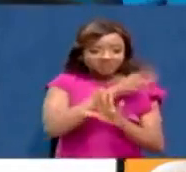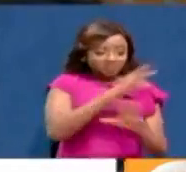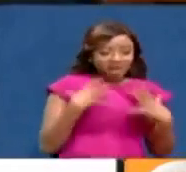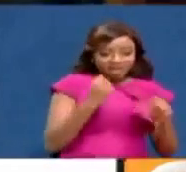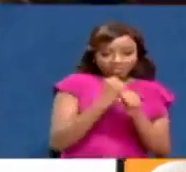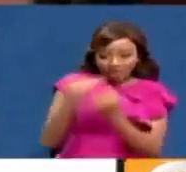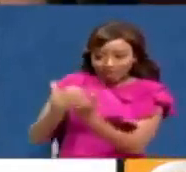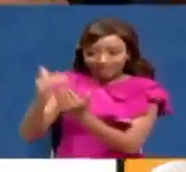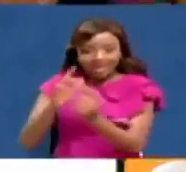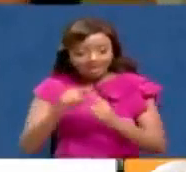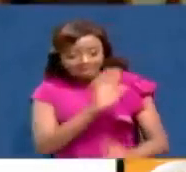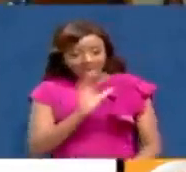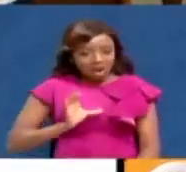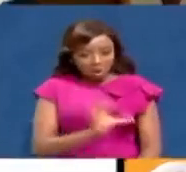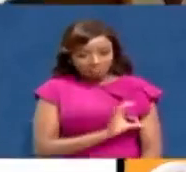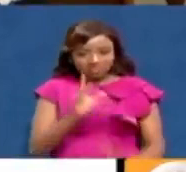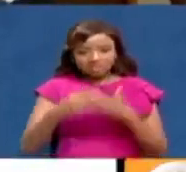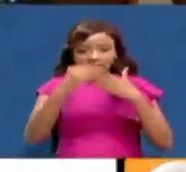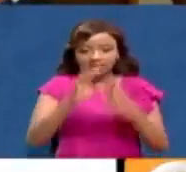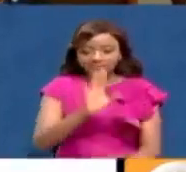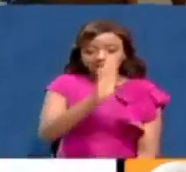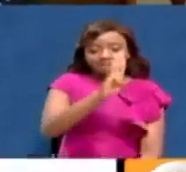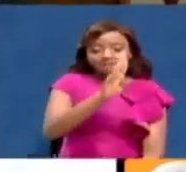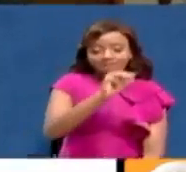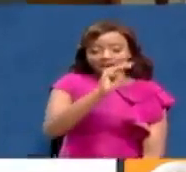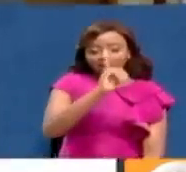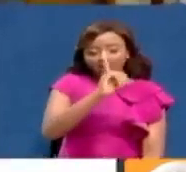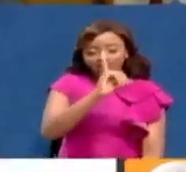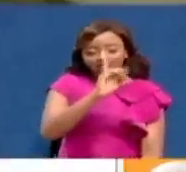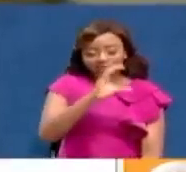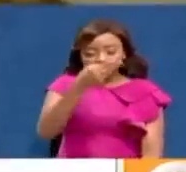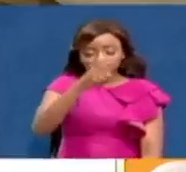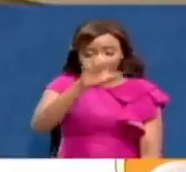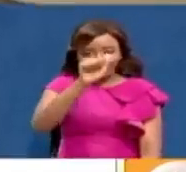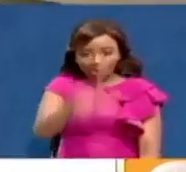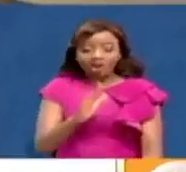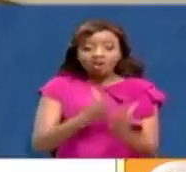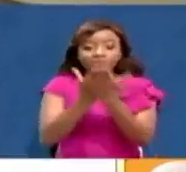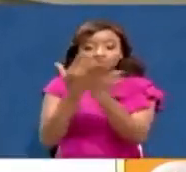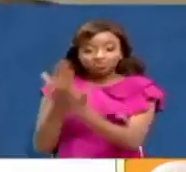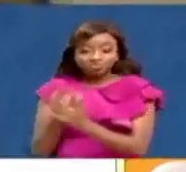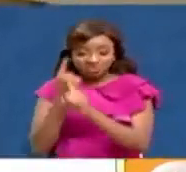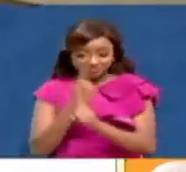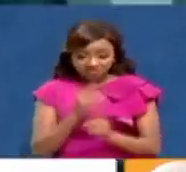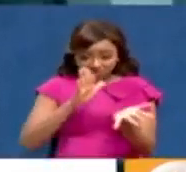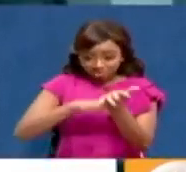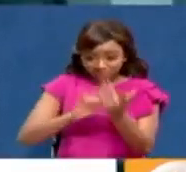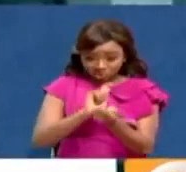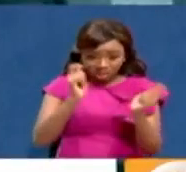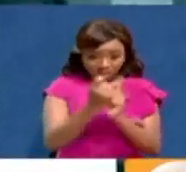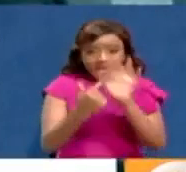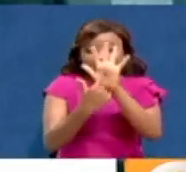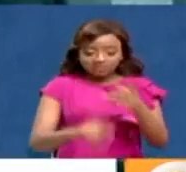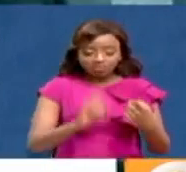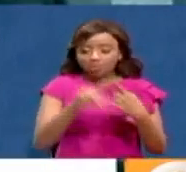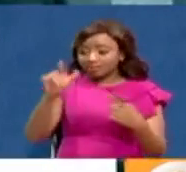her newborn. The committee, led by Trans Nzoia Senator Michael Mbito, has proposed a raft of recommendations, key being the security